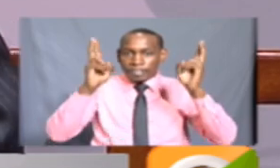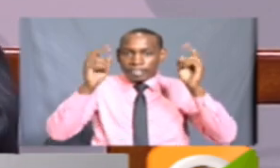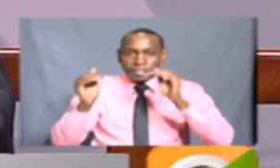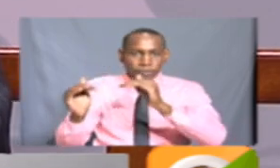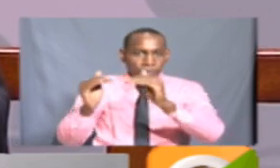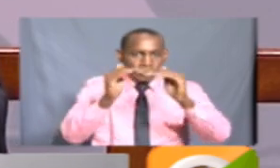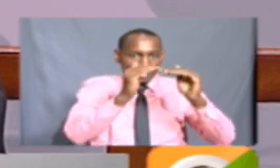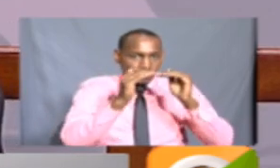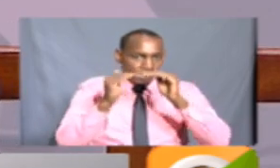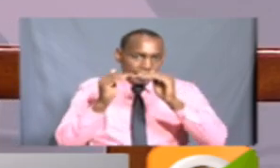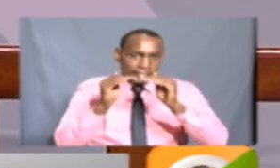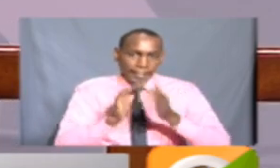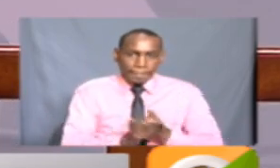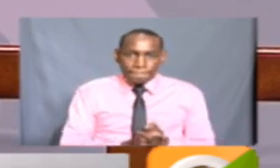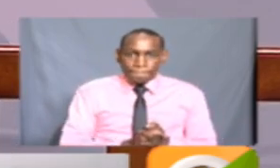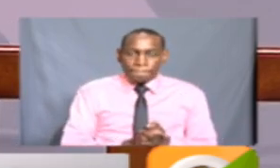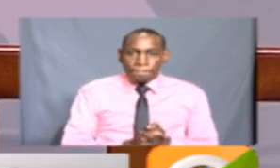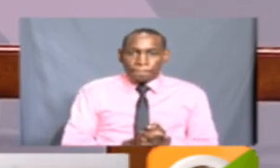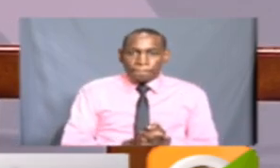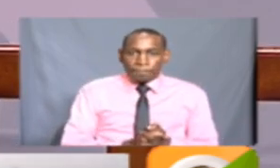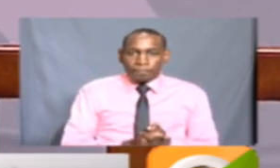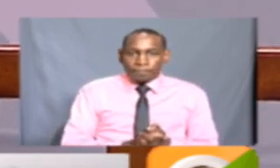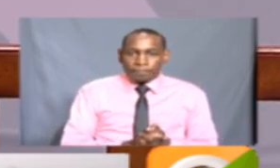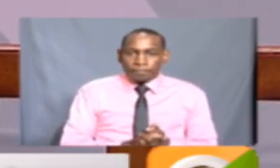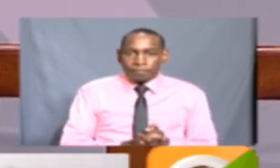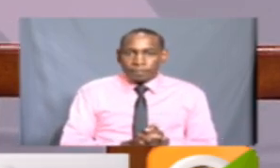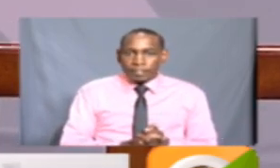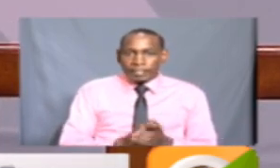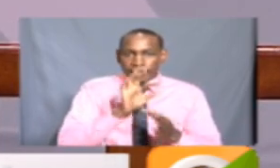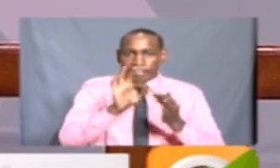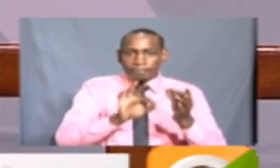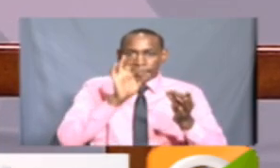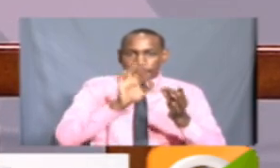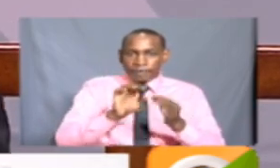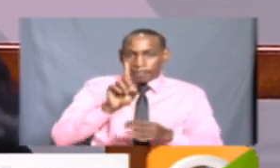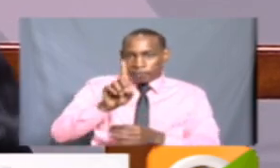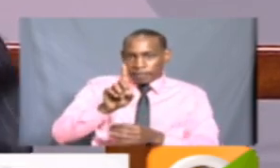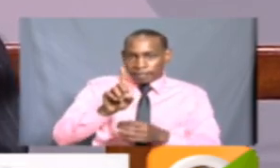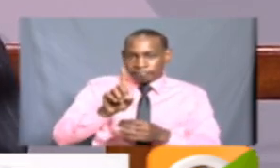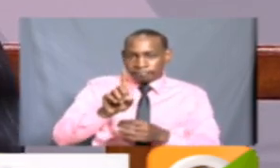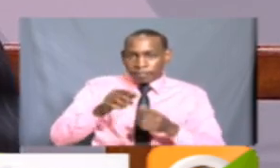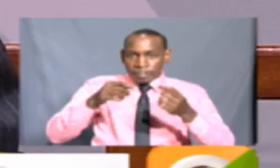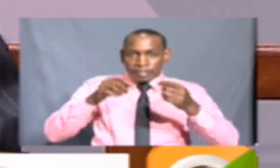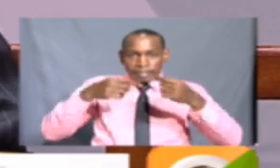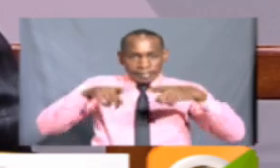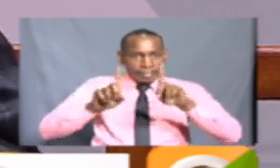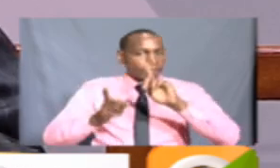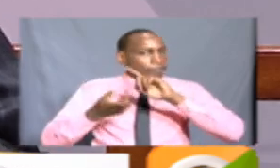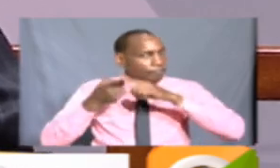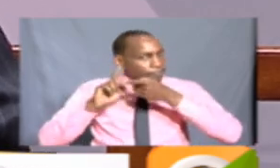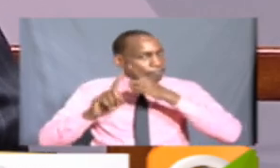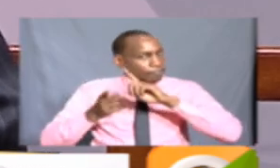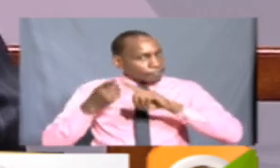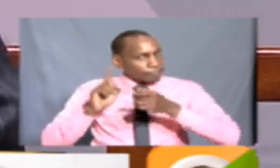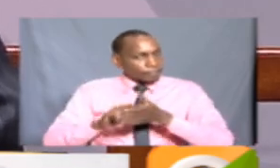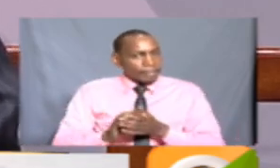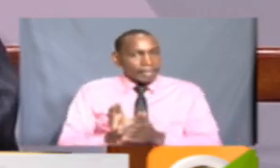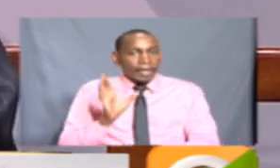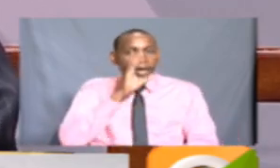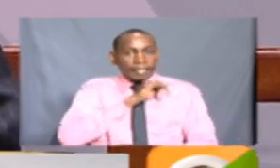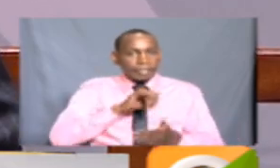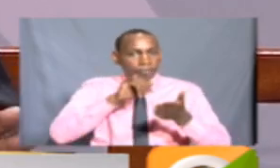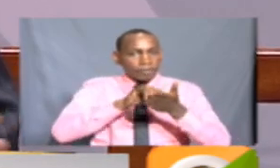what annoys one, particularly one if one allows oneself to think, the assumption that